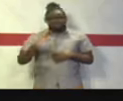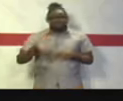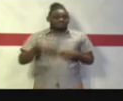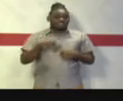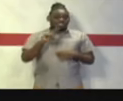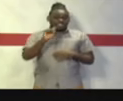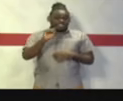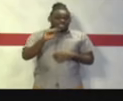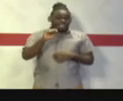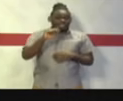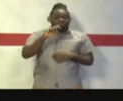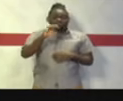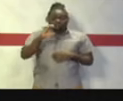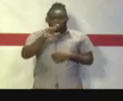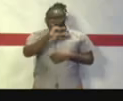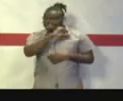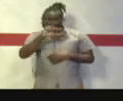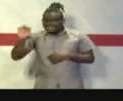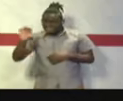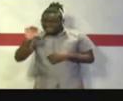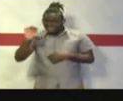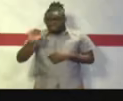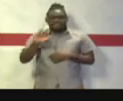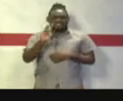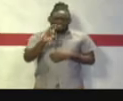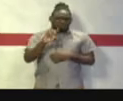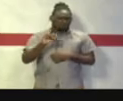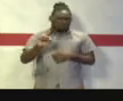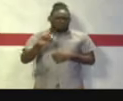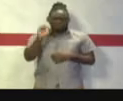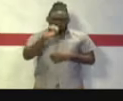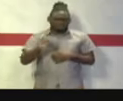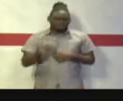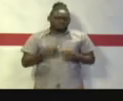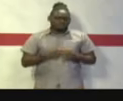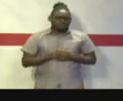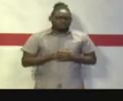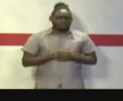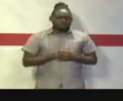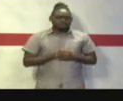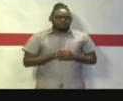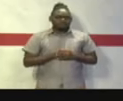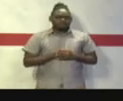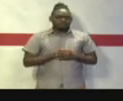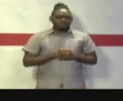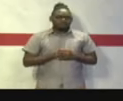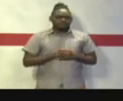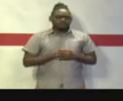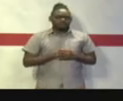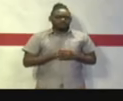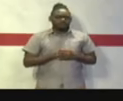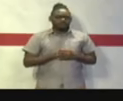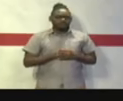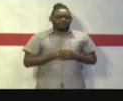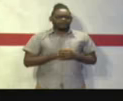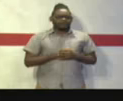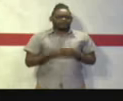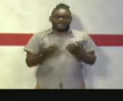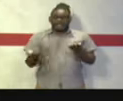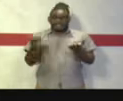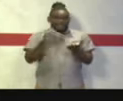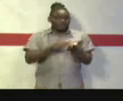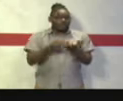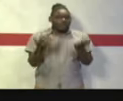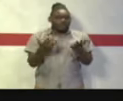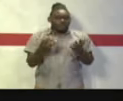8.6, St. George Central at 10, and St. George West 5.9. Next slide, please. So again, home isolation patients,